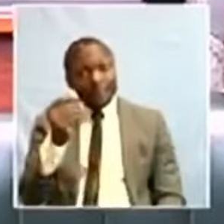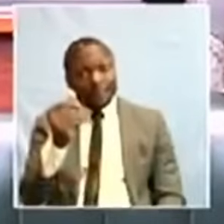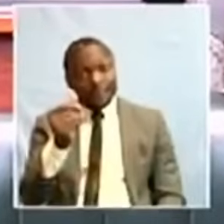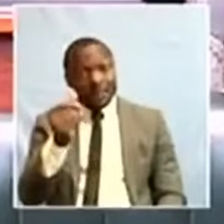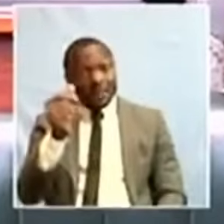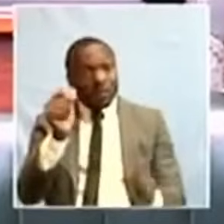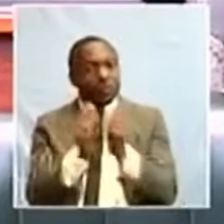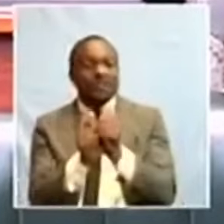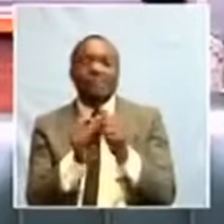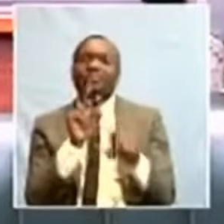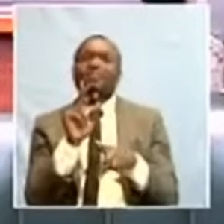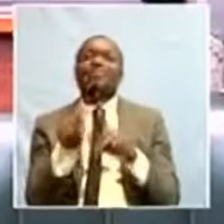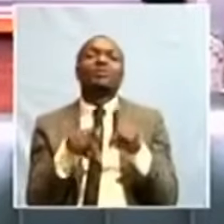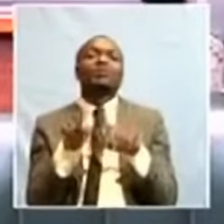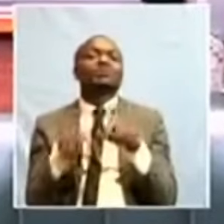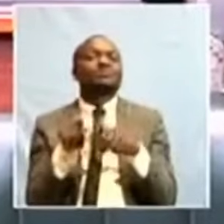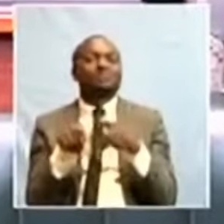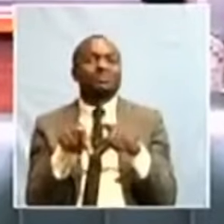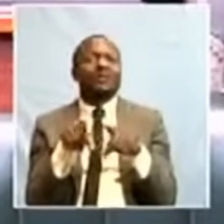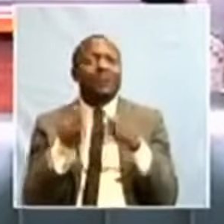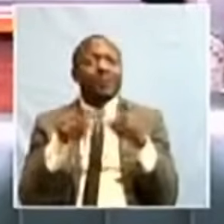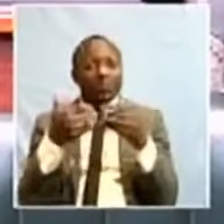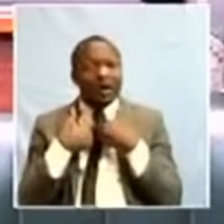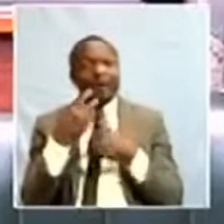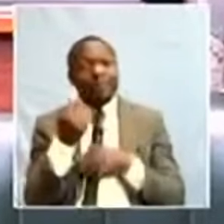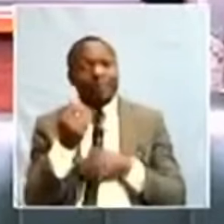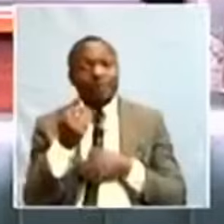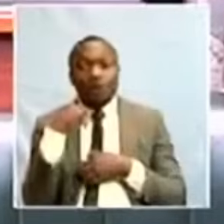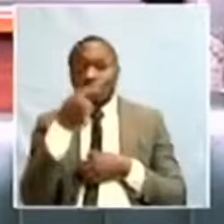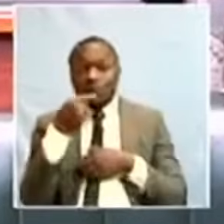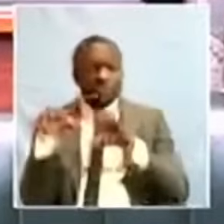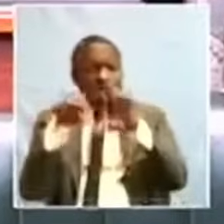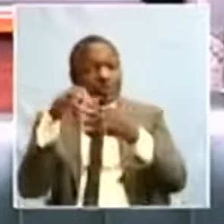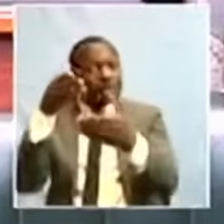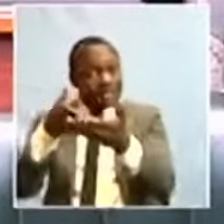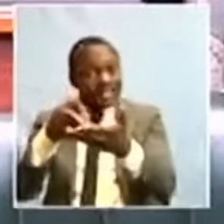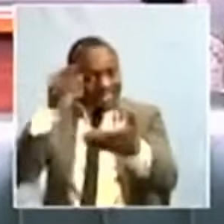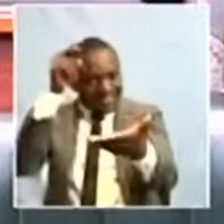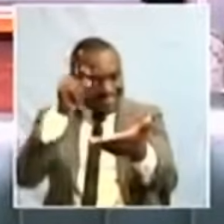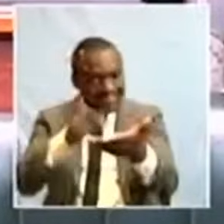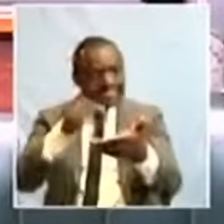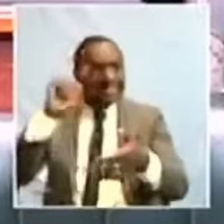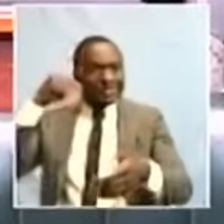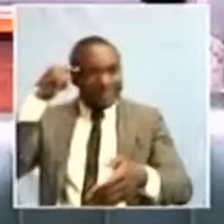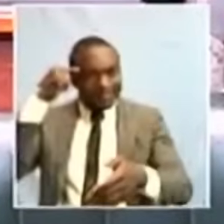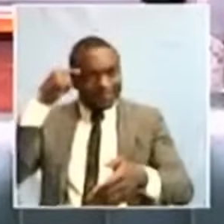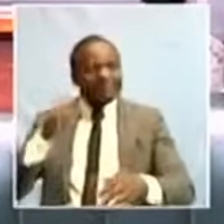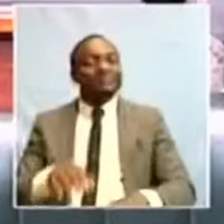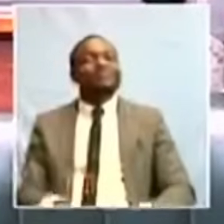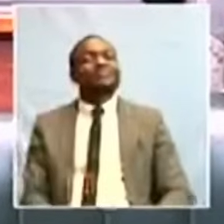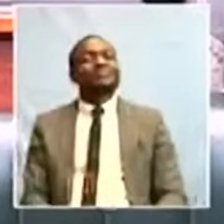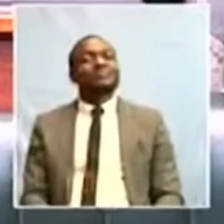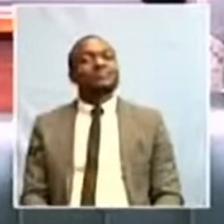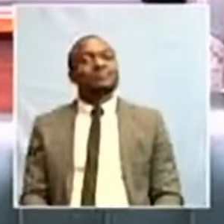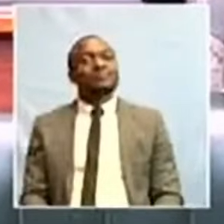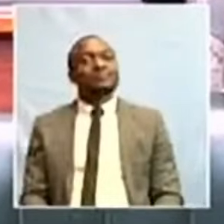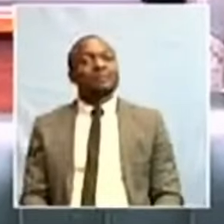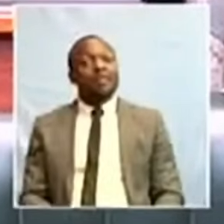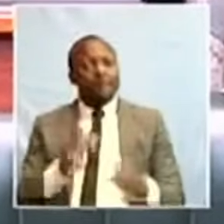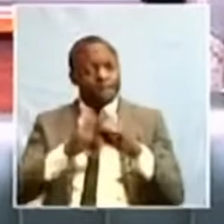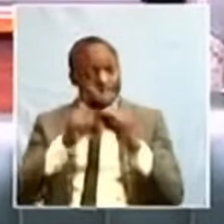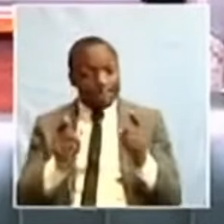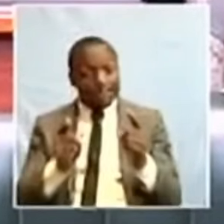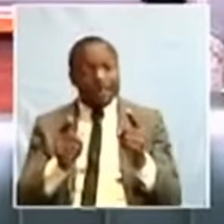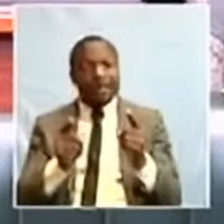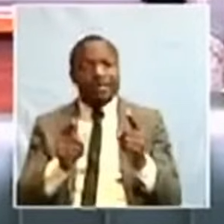with people. Who is doing that? This government. But